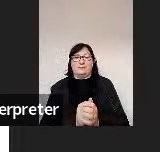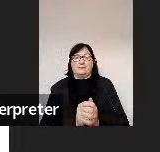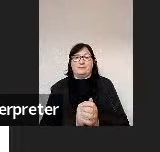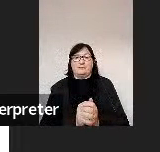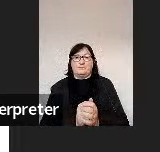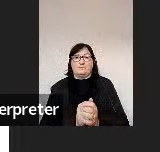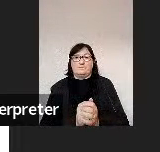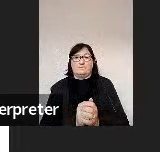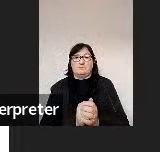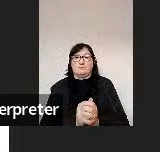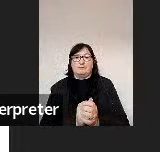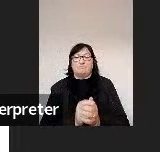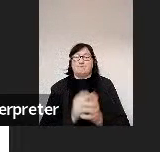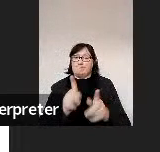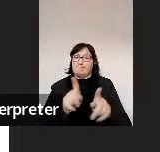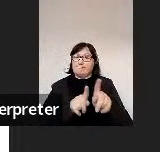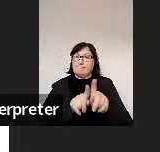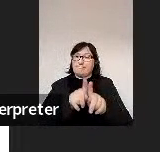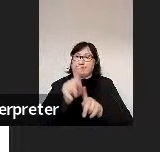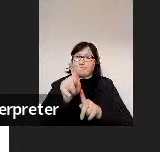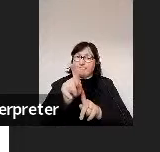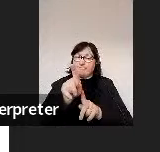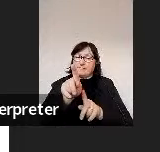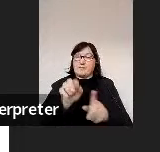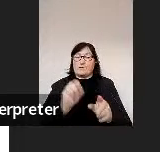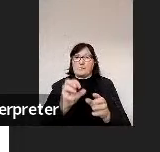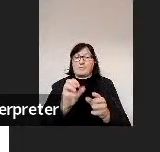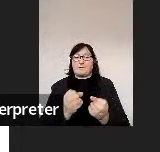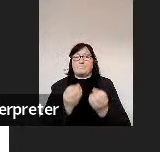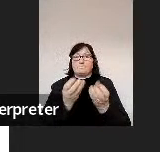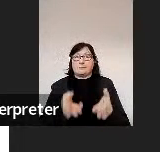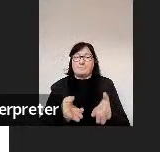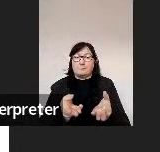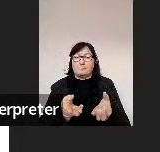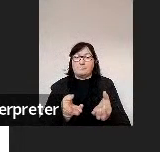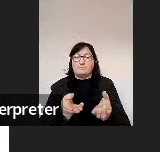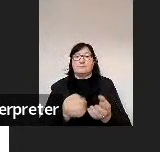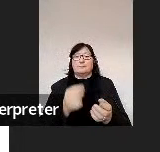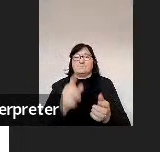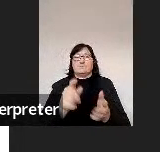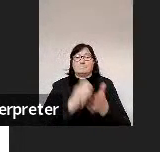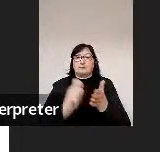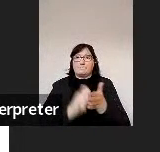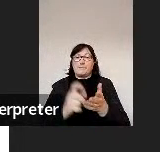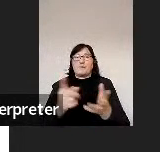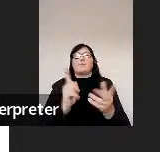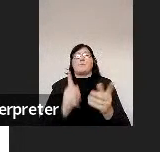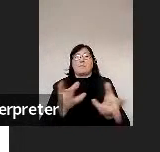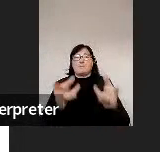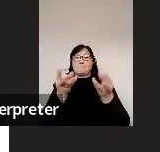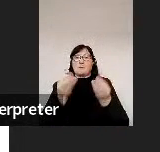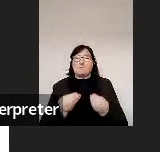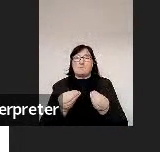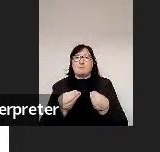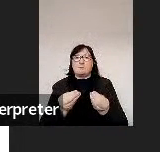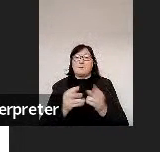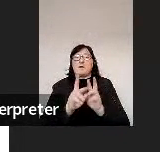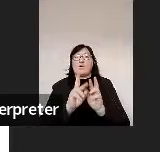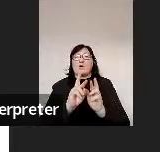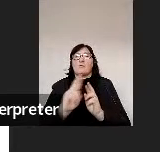you have successfully submitted your application, you'll immediately receive a reference number. And once the application is